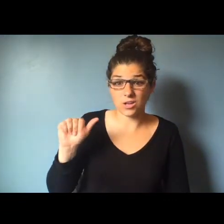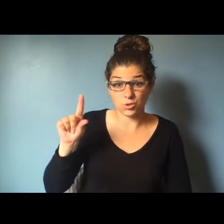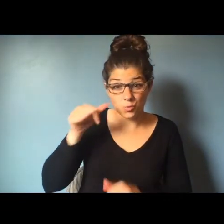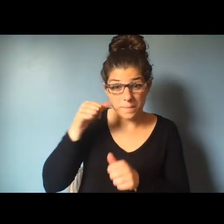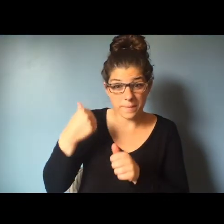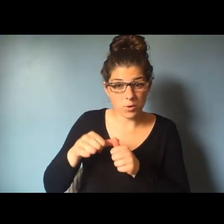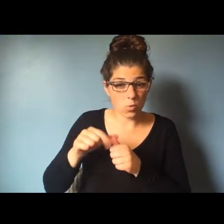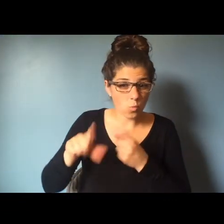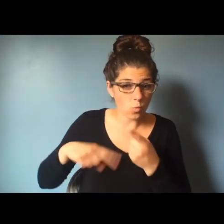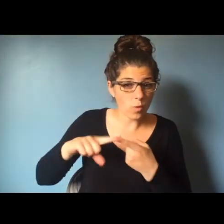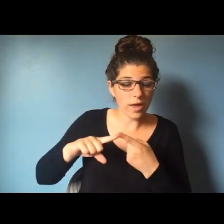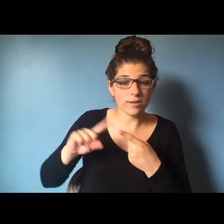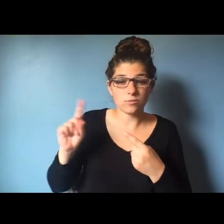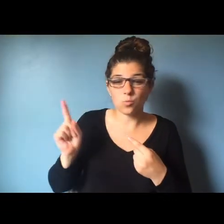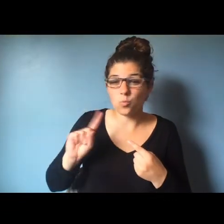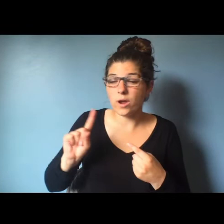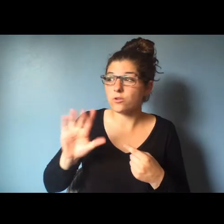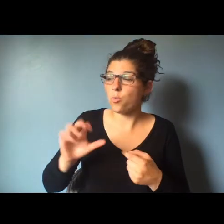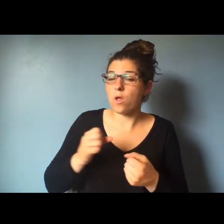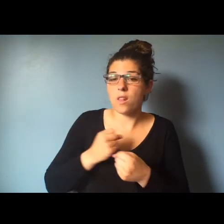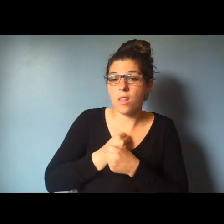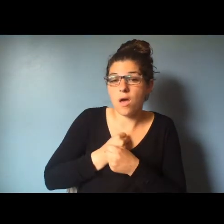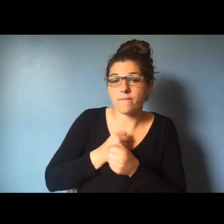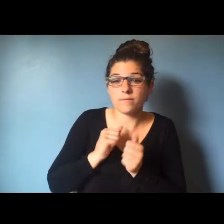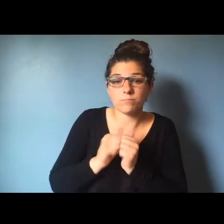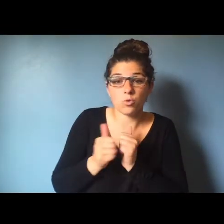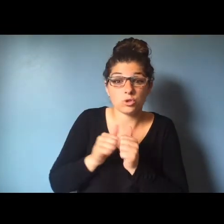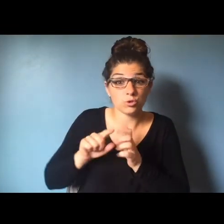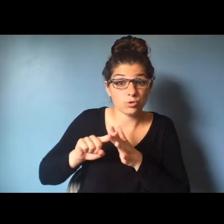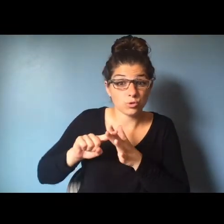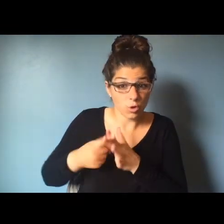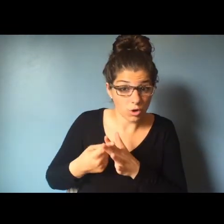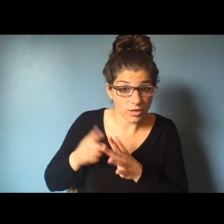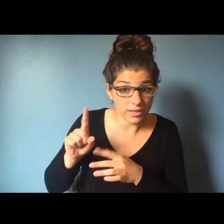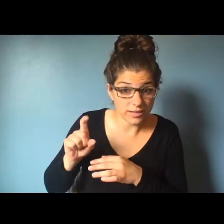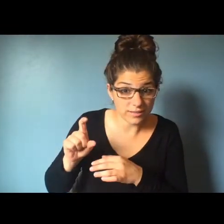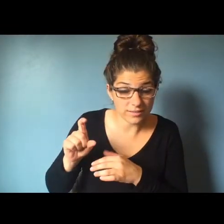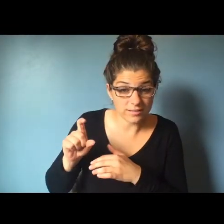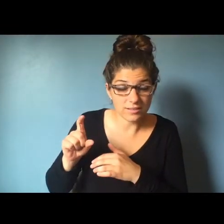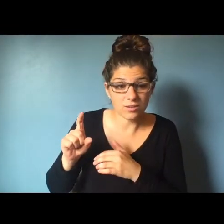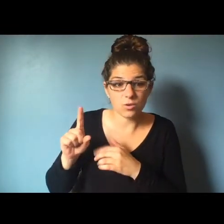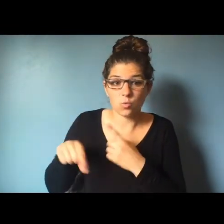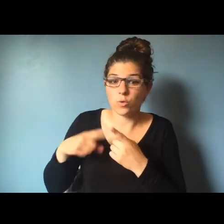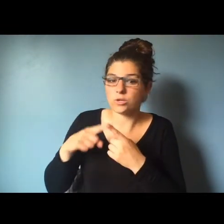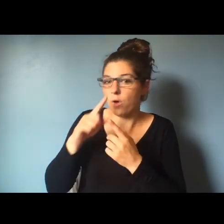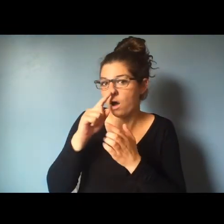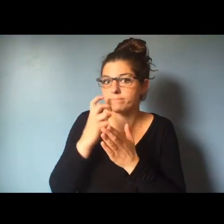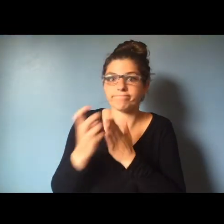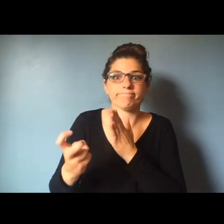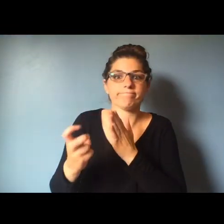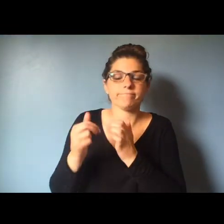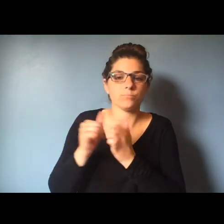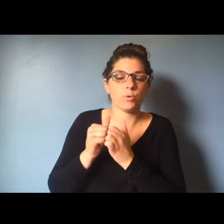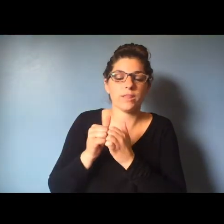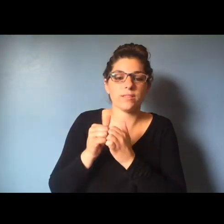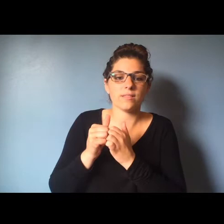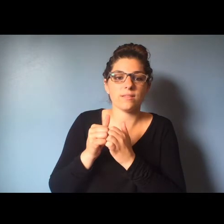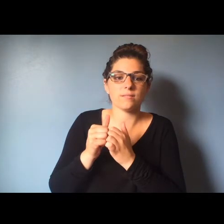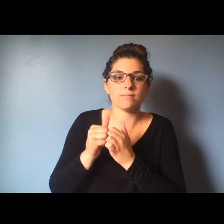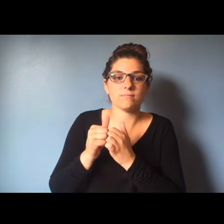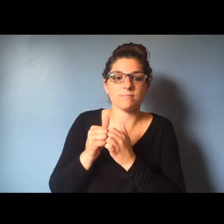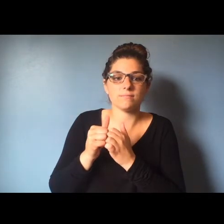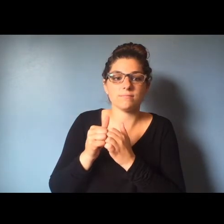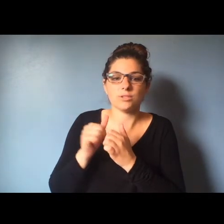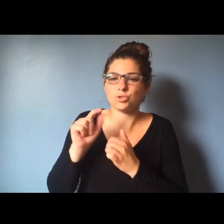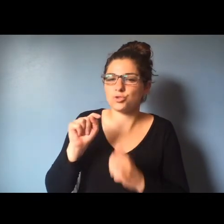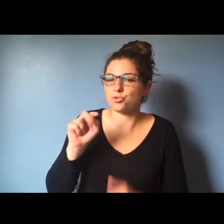or where the love of your sport started? Like when you fell in love with being